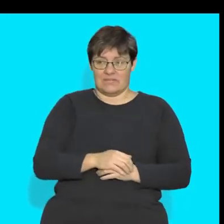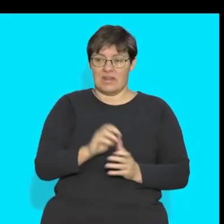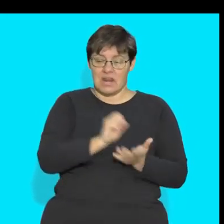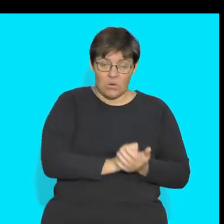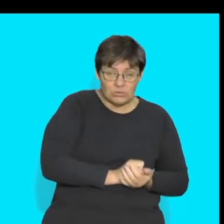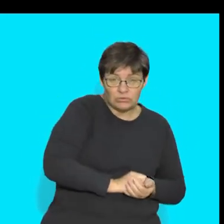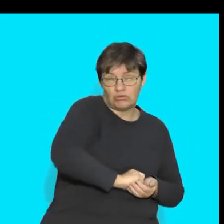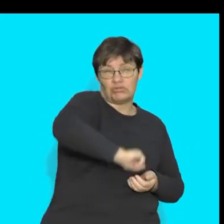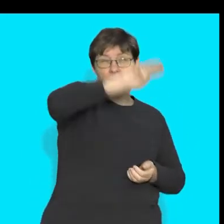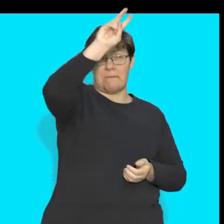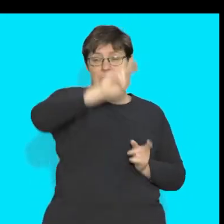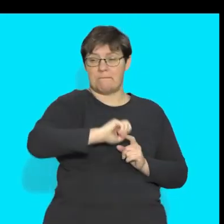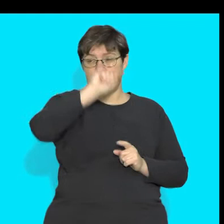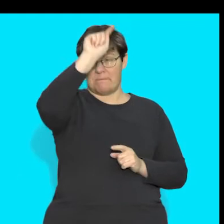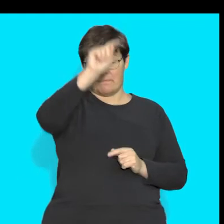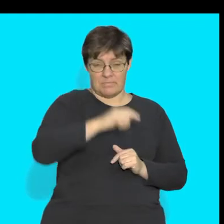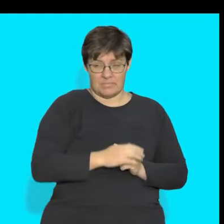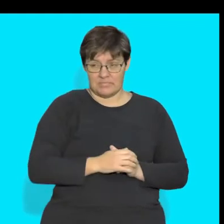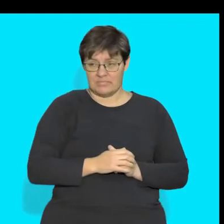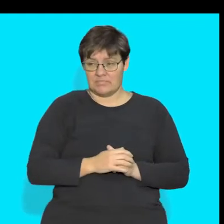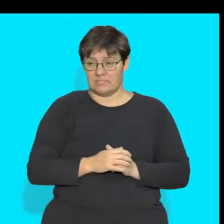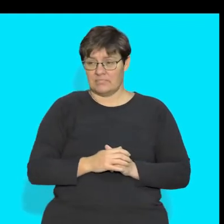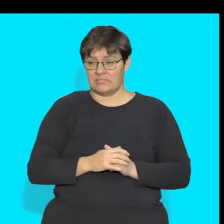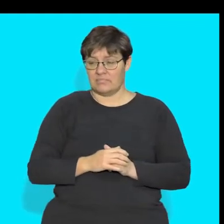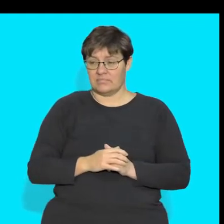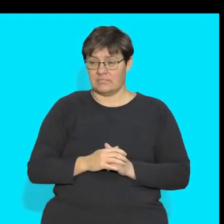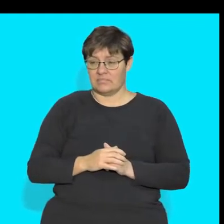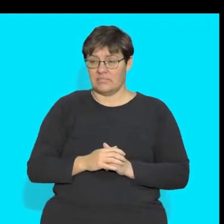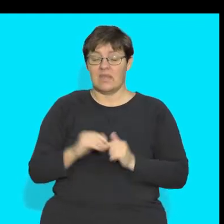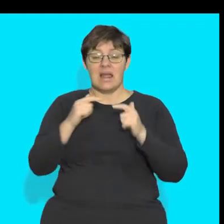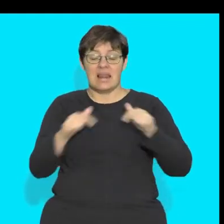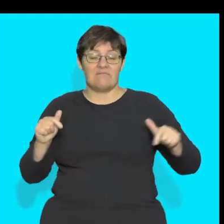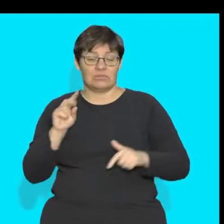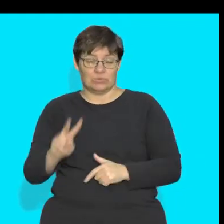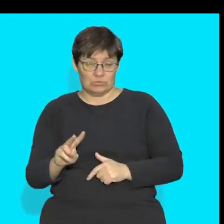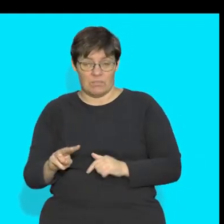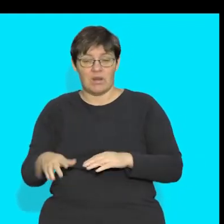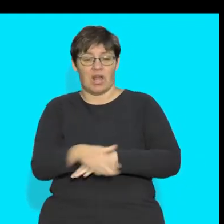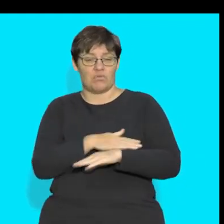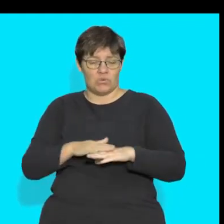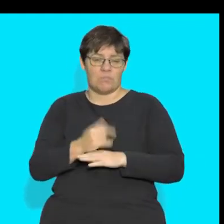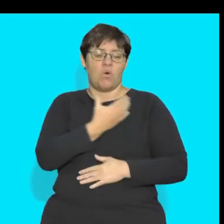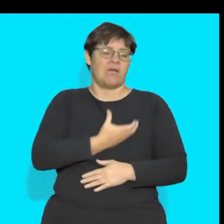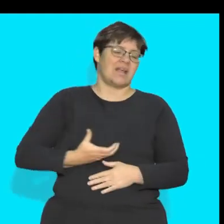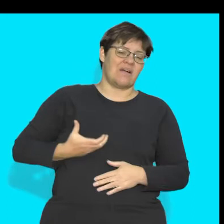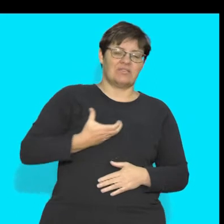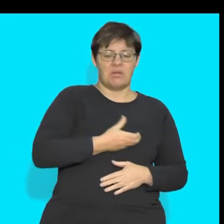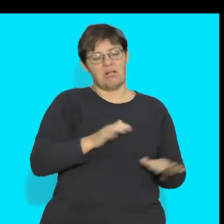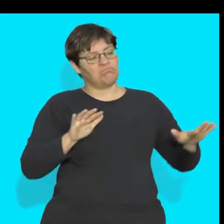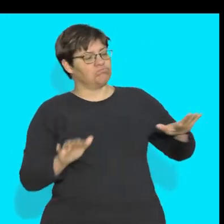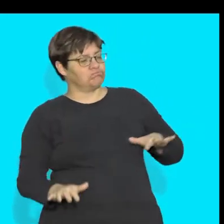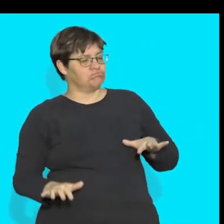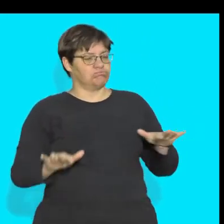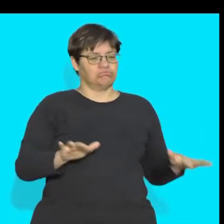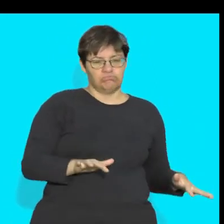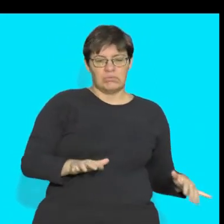and it jumps, it gets to there. At this level, level 2, that's its ground state. That's where it's nice and